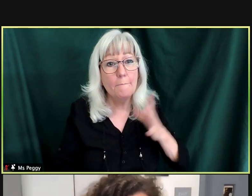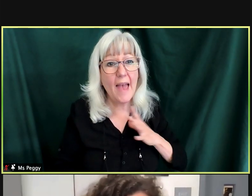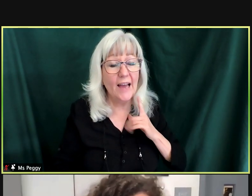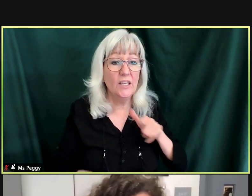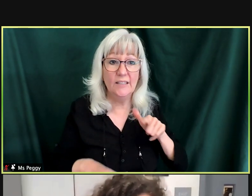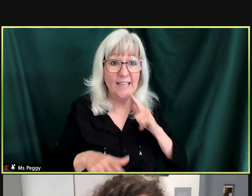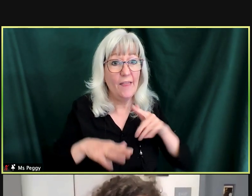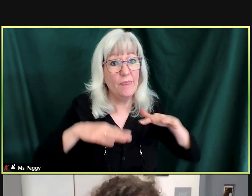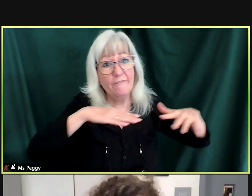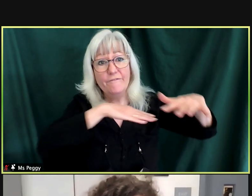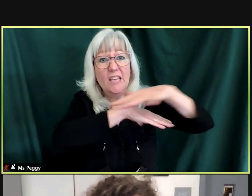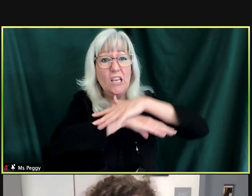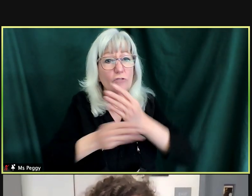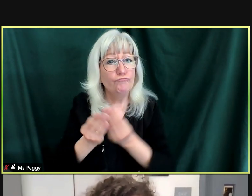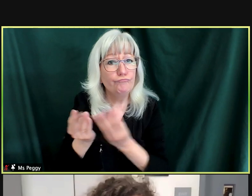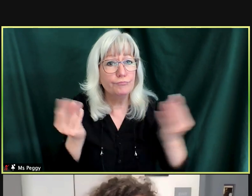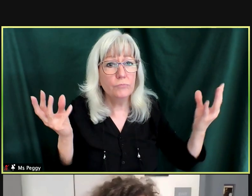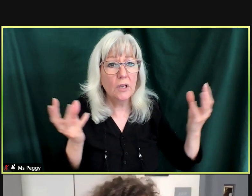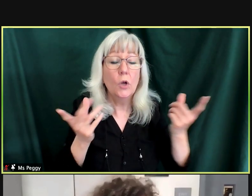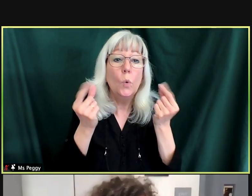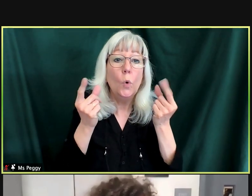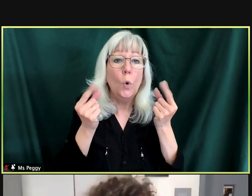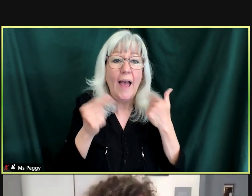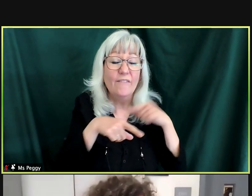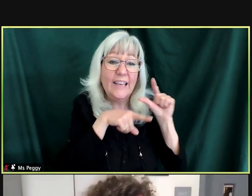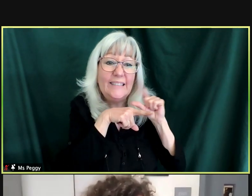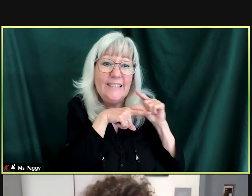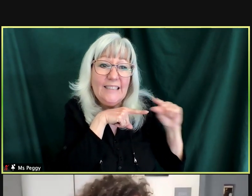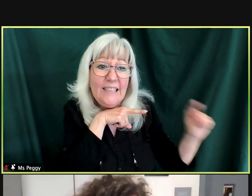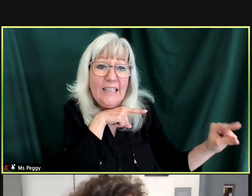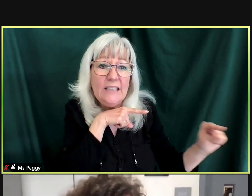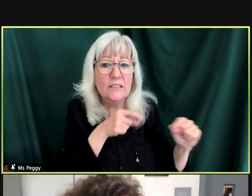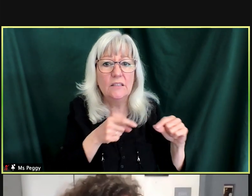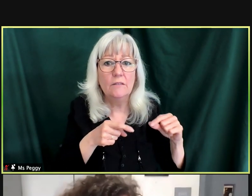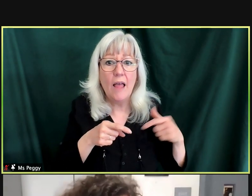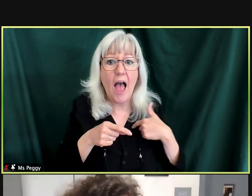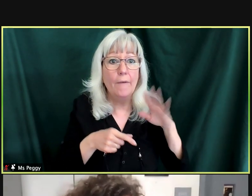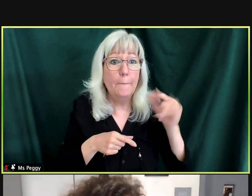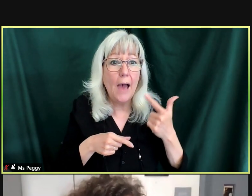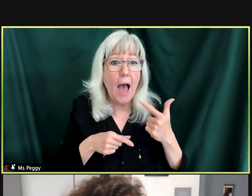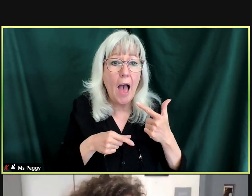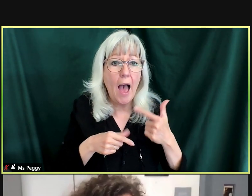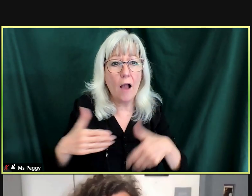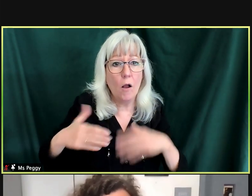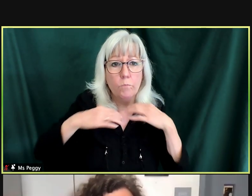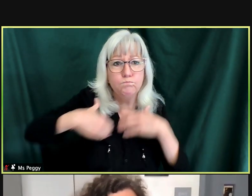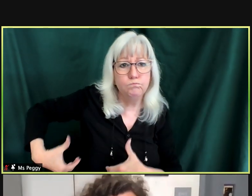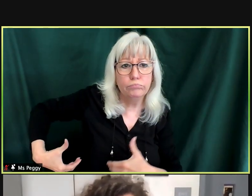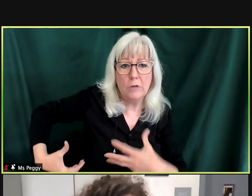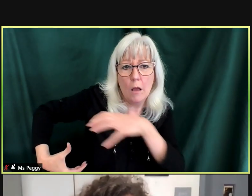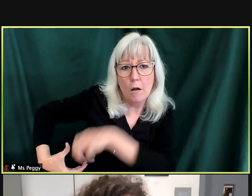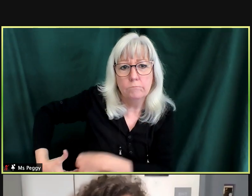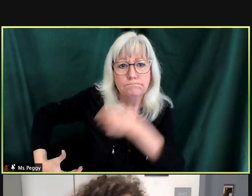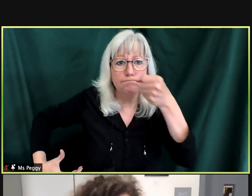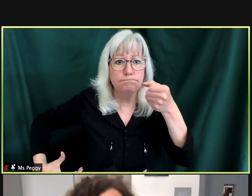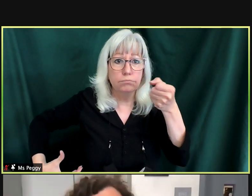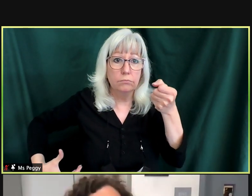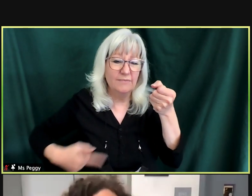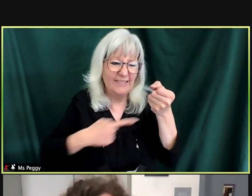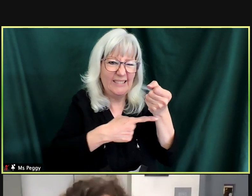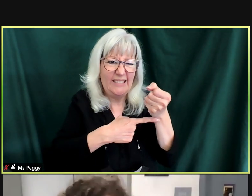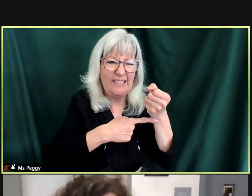because he's actually broadcasting seeds. So he has a bag of seeds and he would get a handful of seeds and throw them as